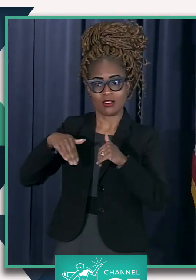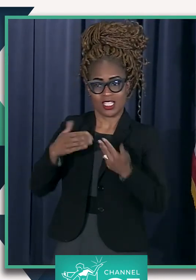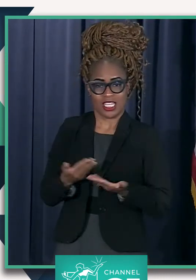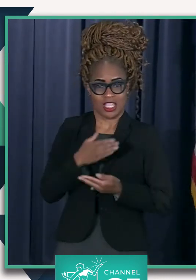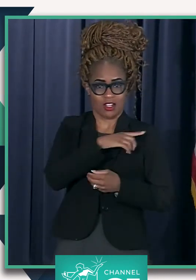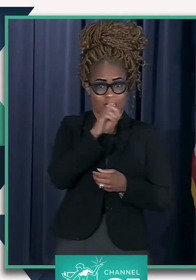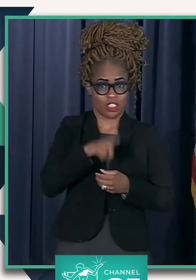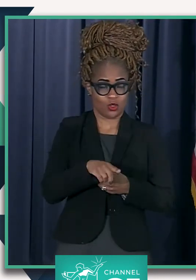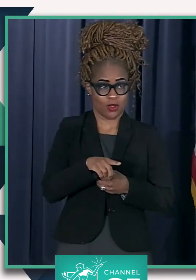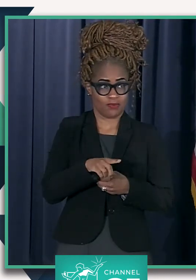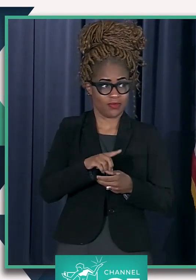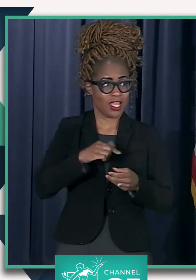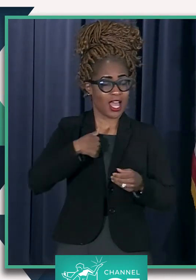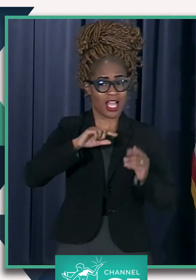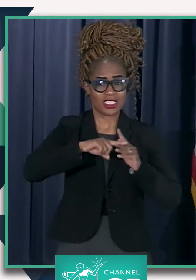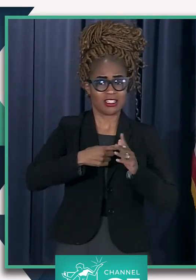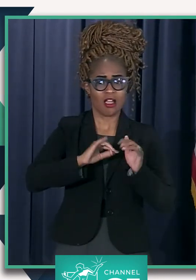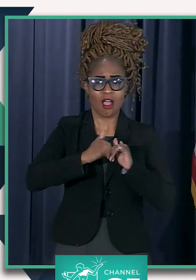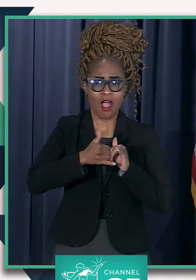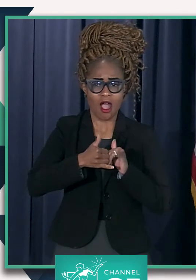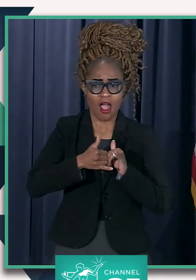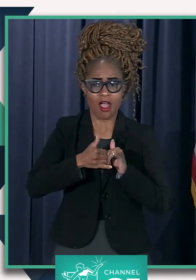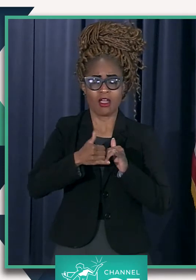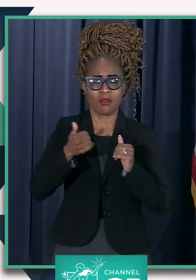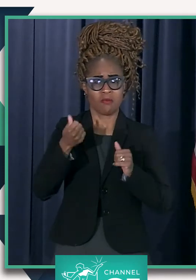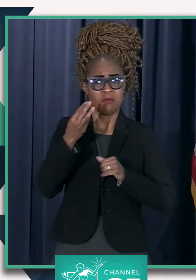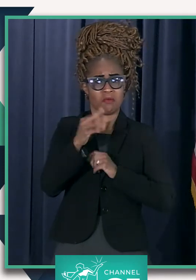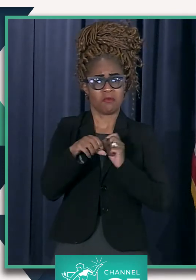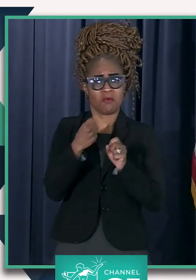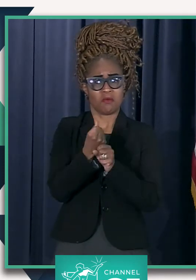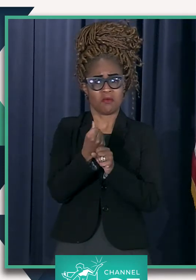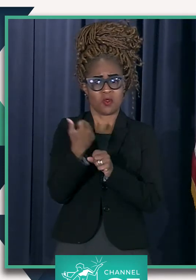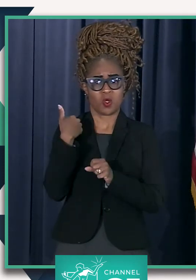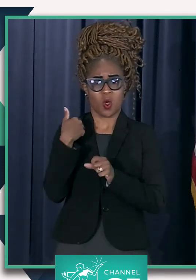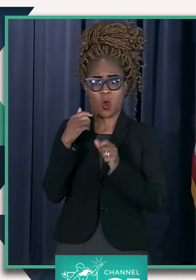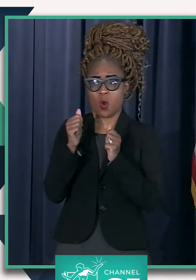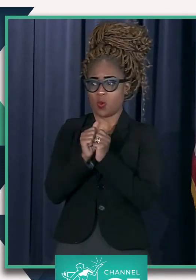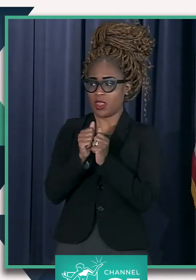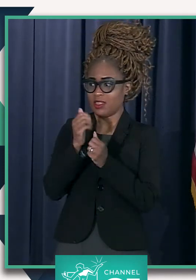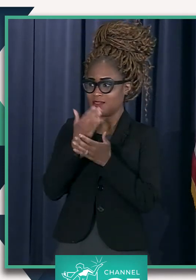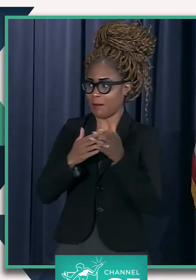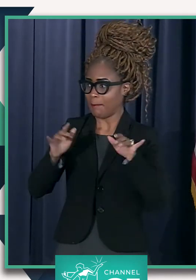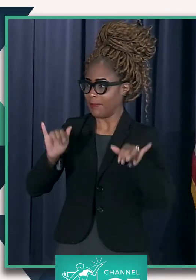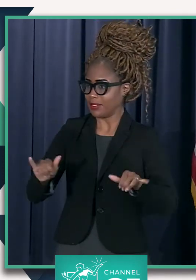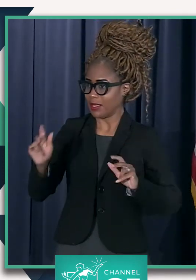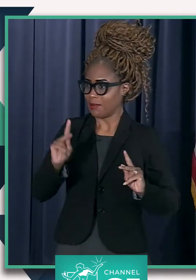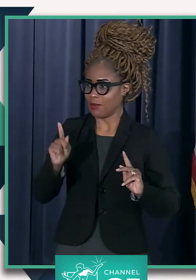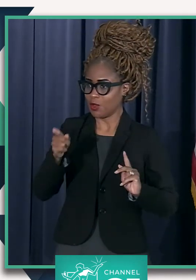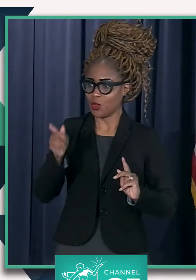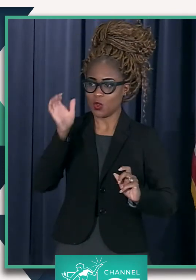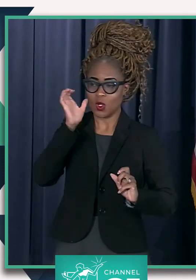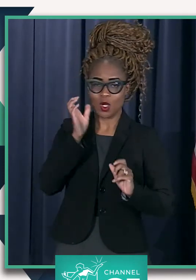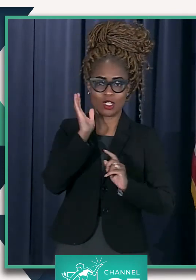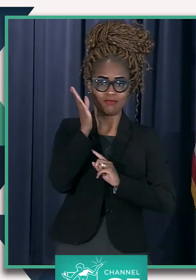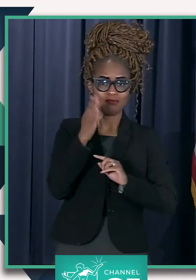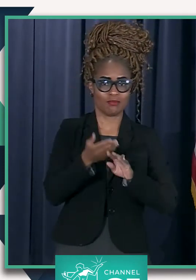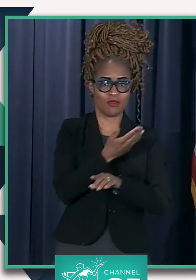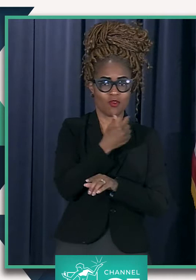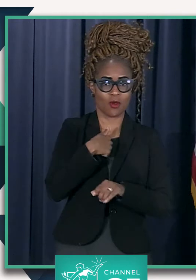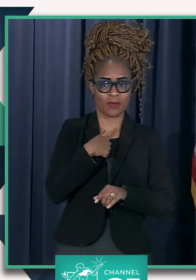got started a few years ago with the help of some of the same people that you've heard speak before me. Mayor Duggan's